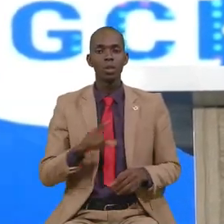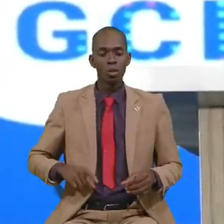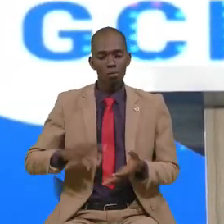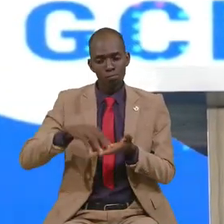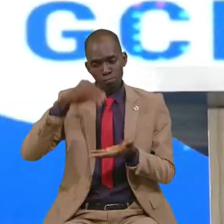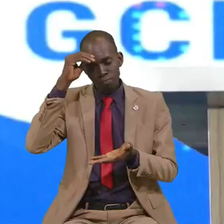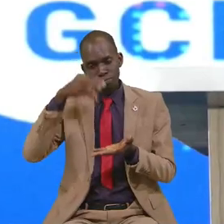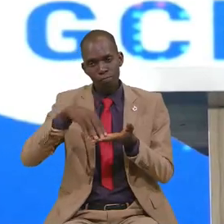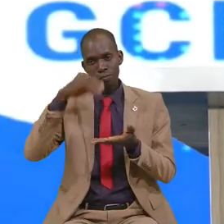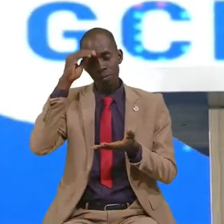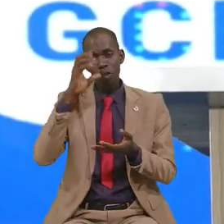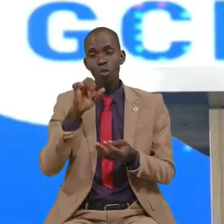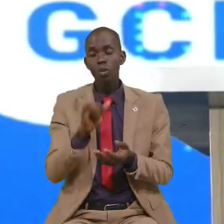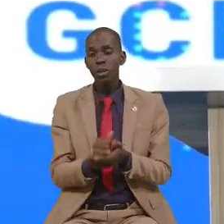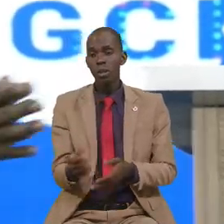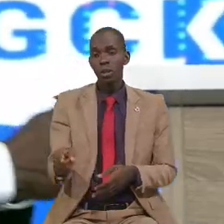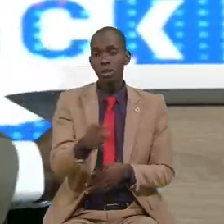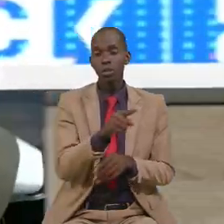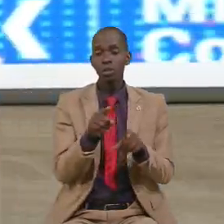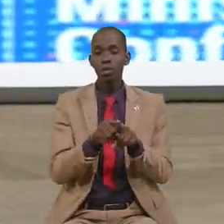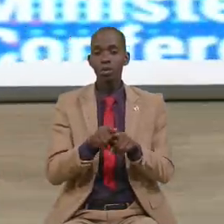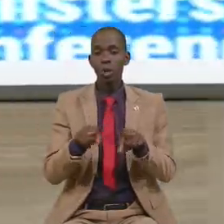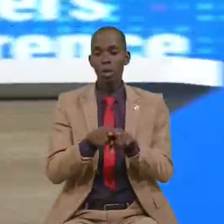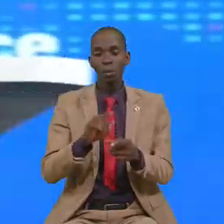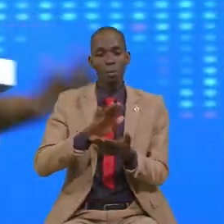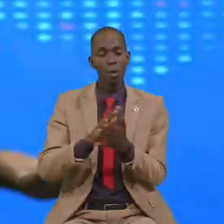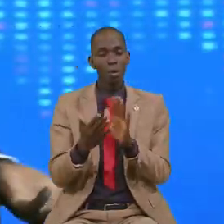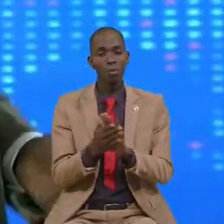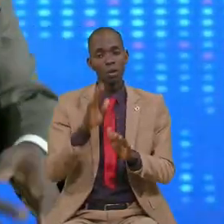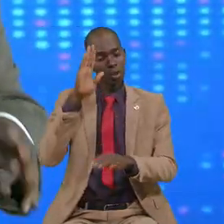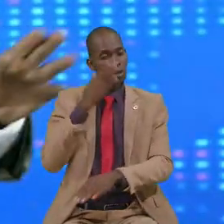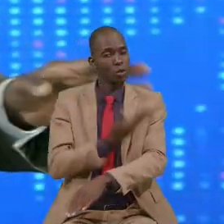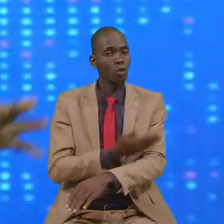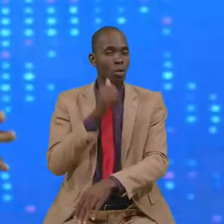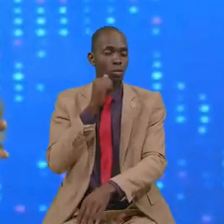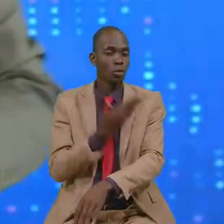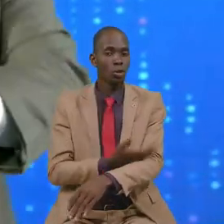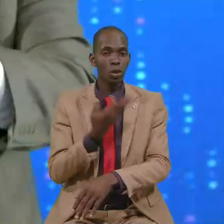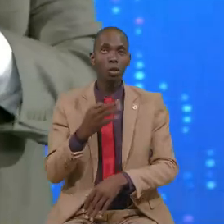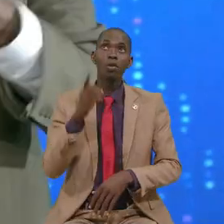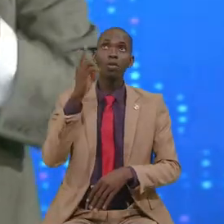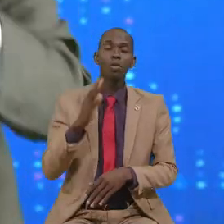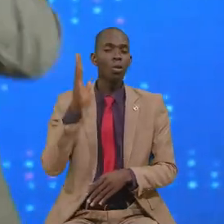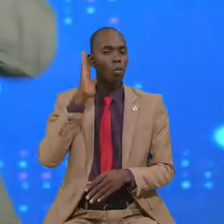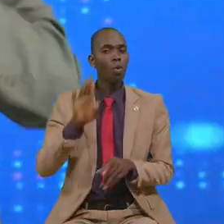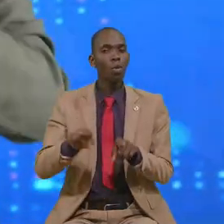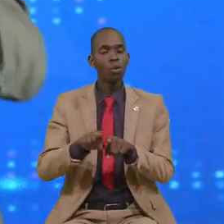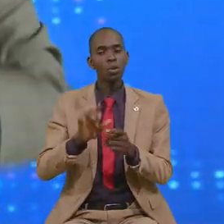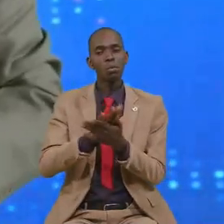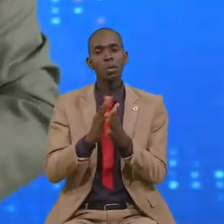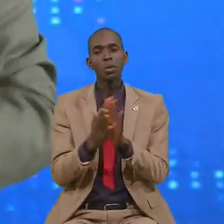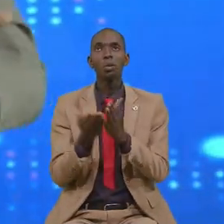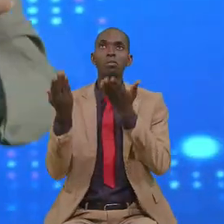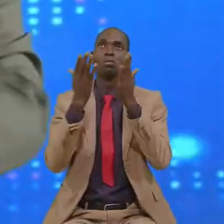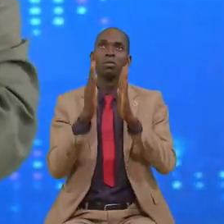And they too, as they become the sons of God, the daughters of God, they also become the servants of God that will take the